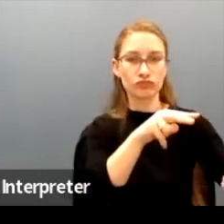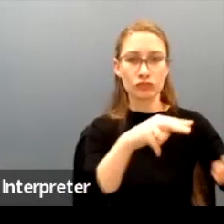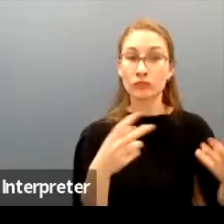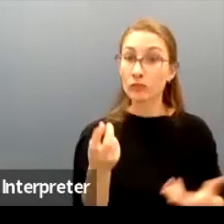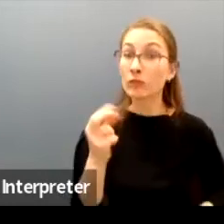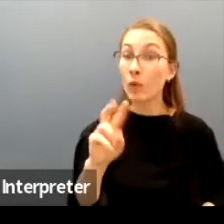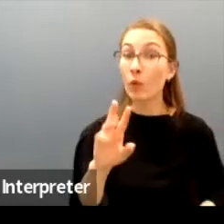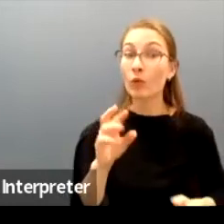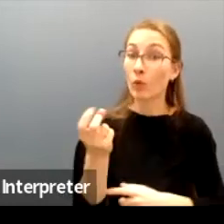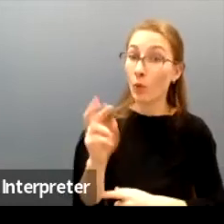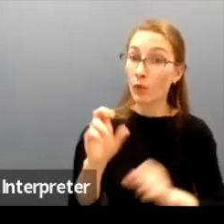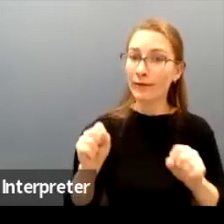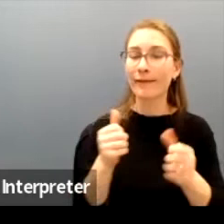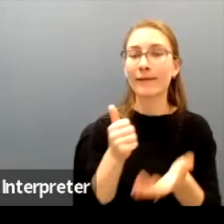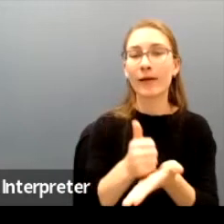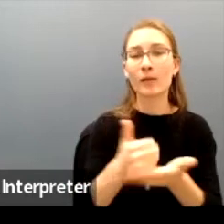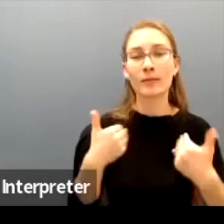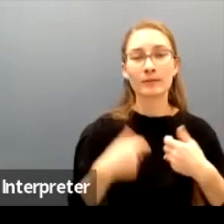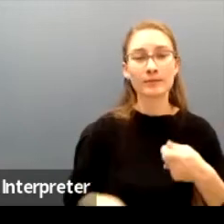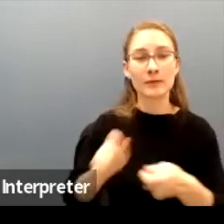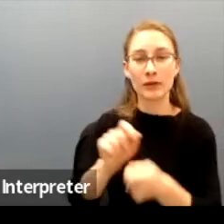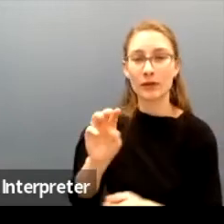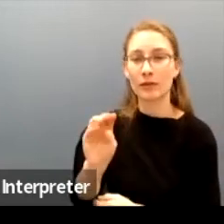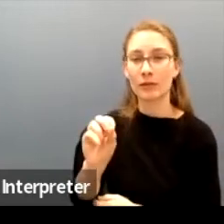and that's my motor path to get to the word my.